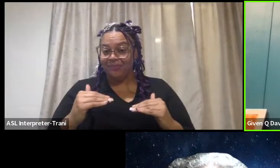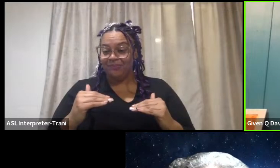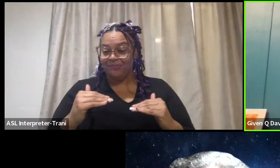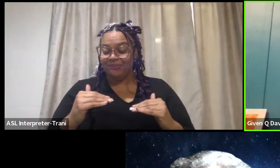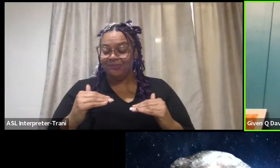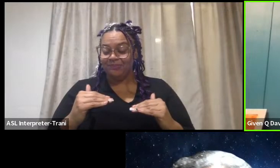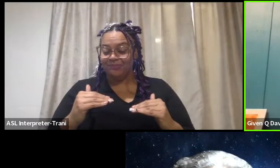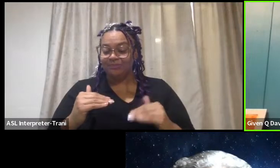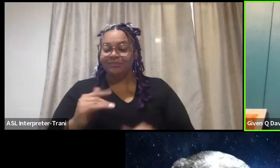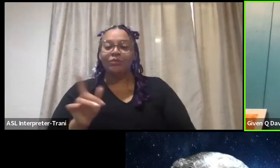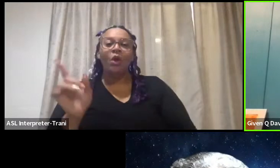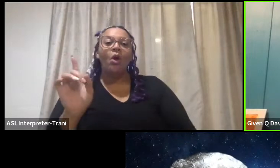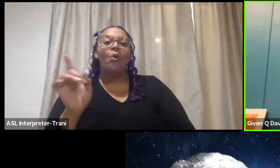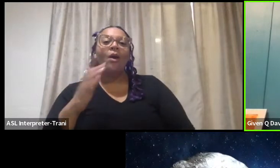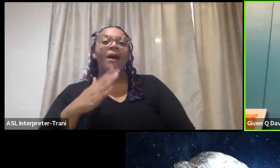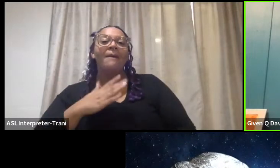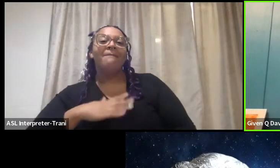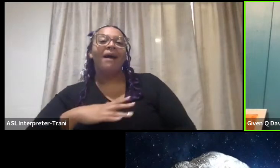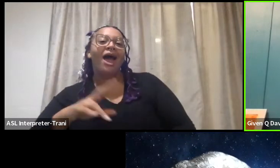Where are my